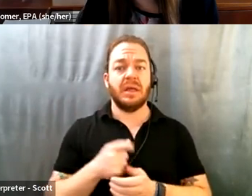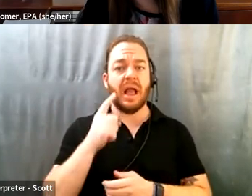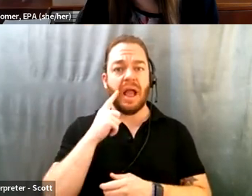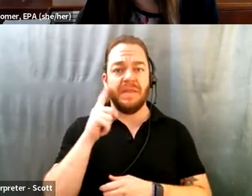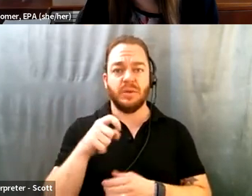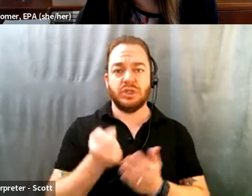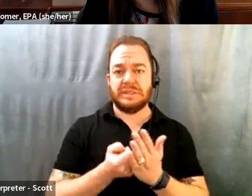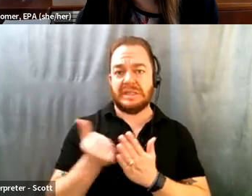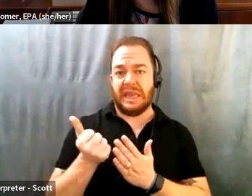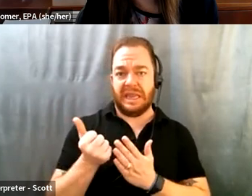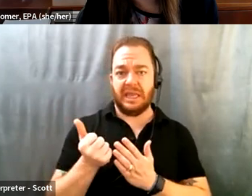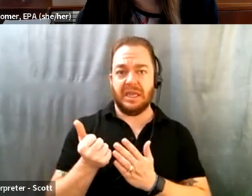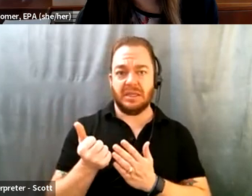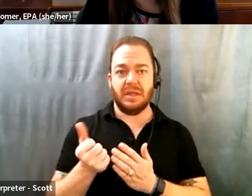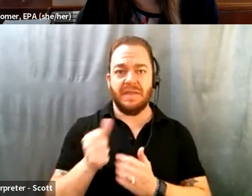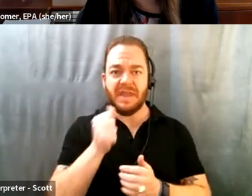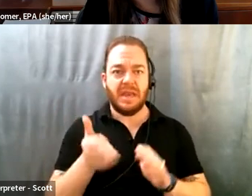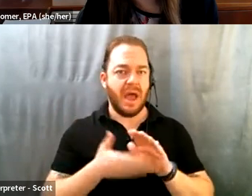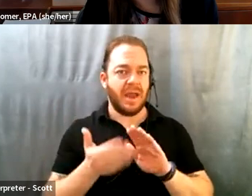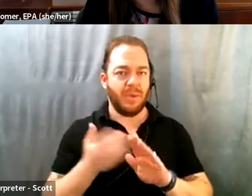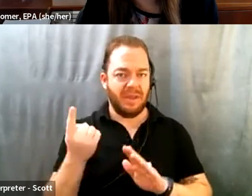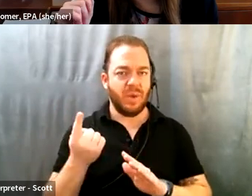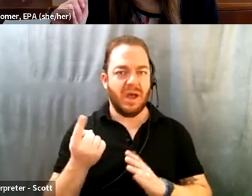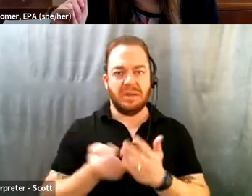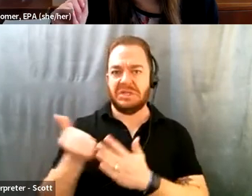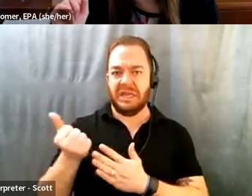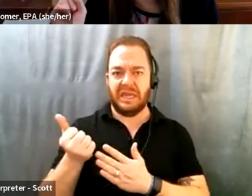Probably delete the non-operative one, just so that we don't get